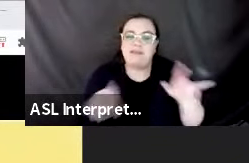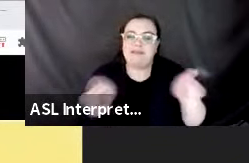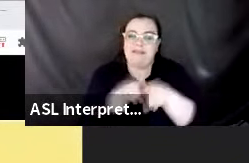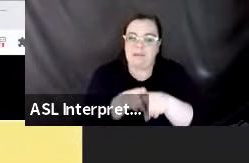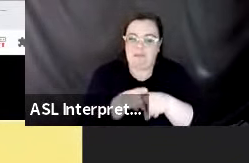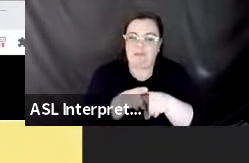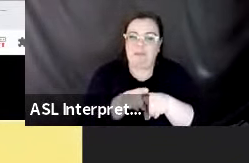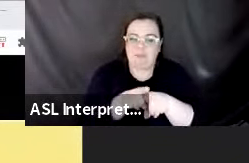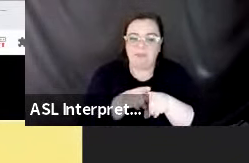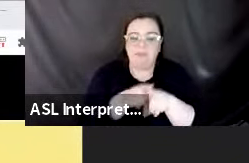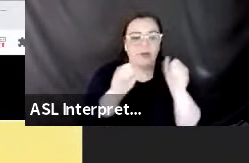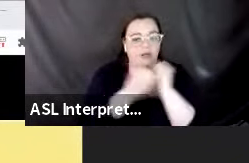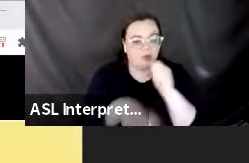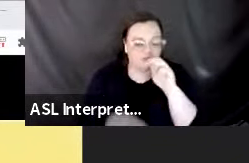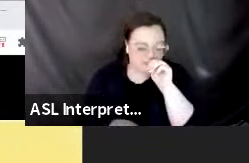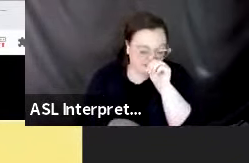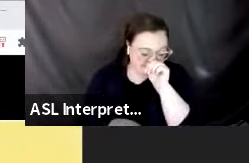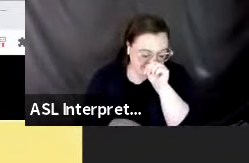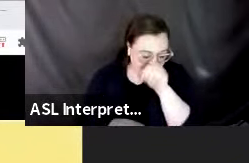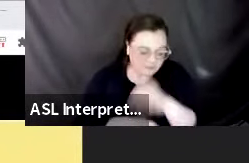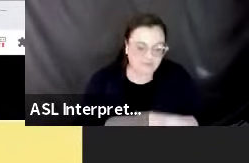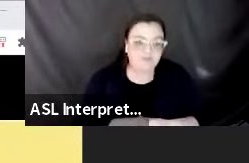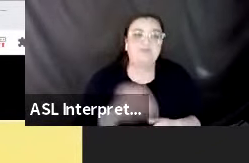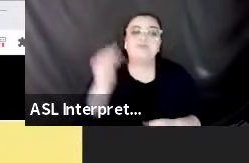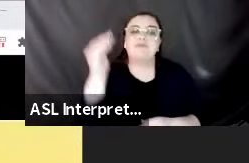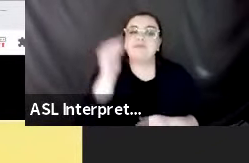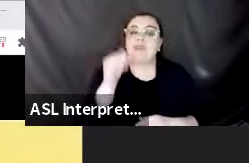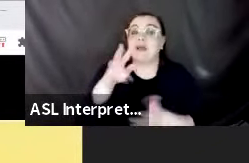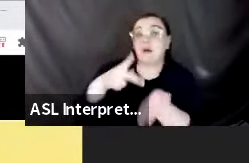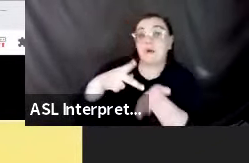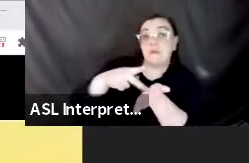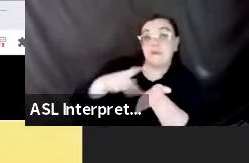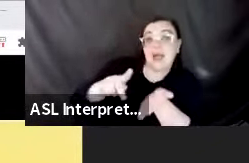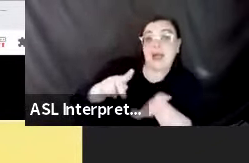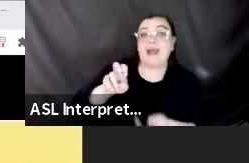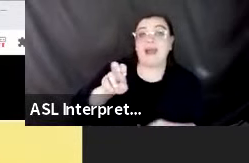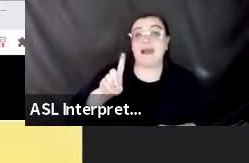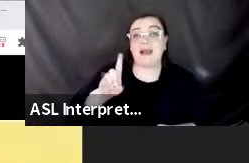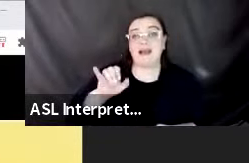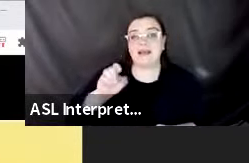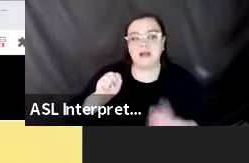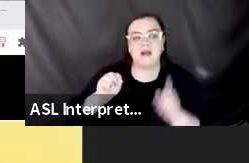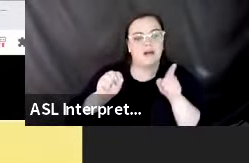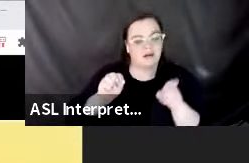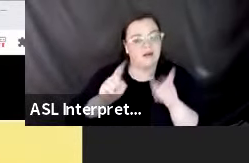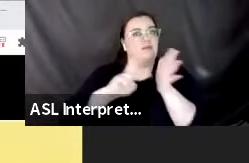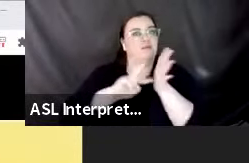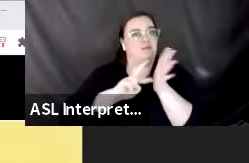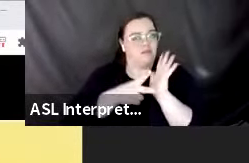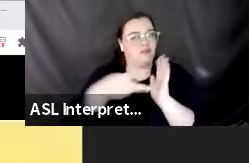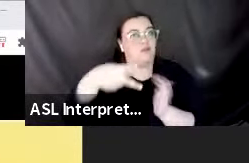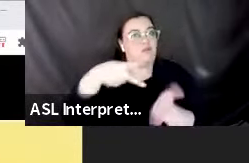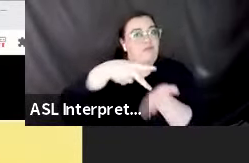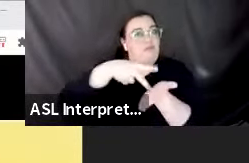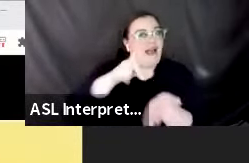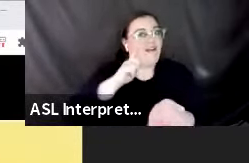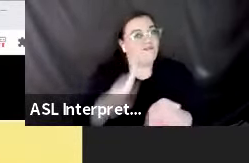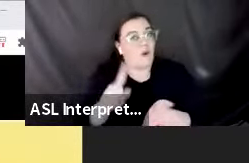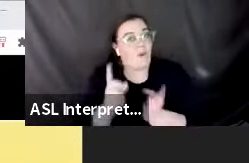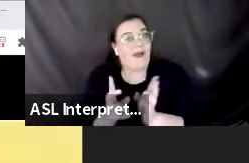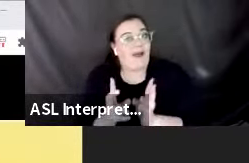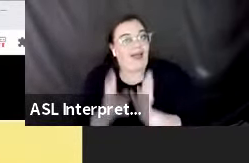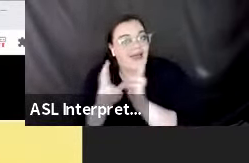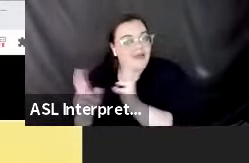this is where the performer gets paid for the edit, but the use is still one with the